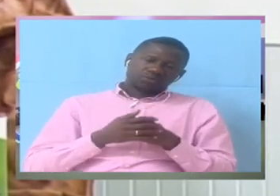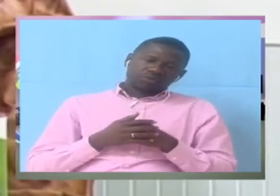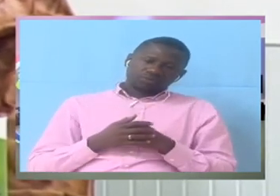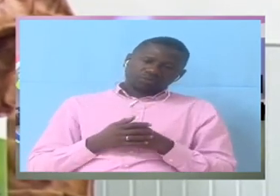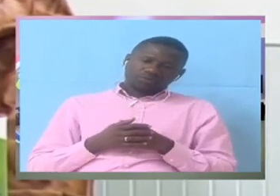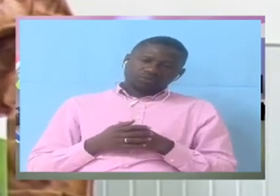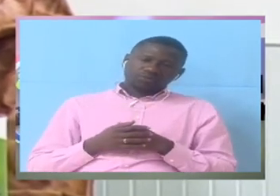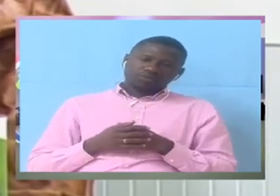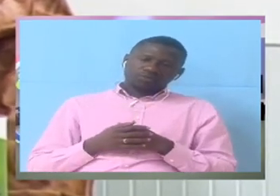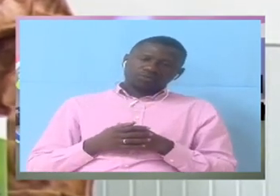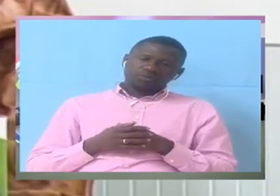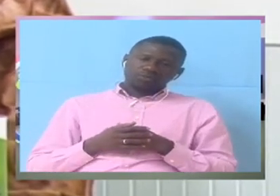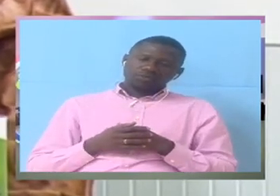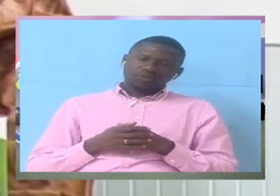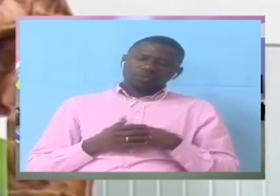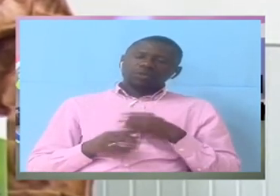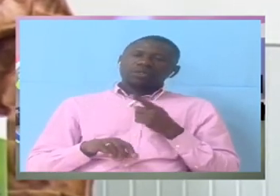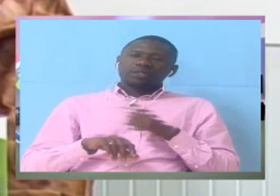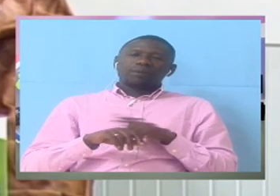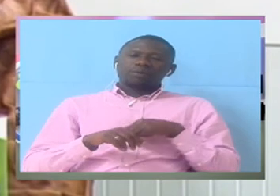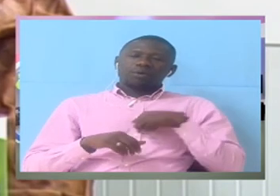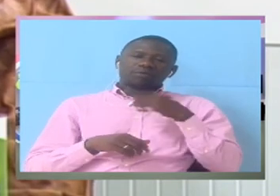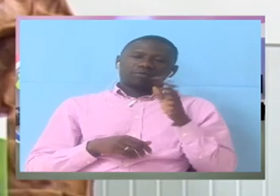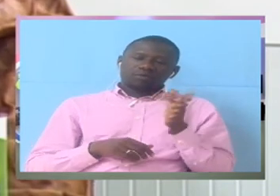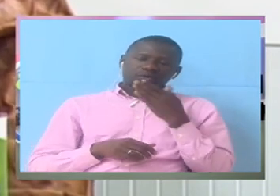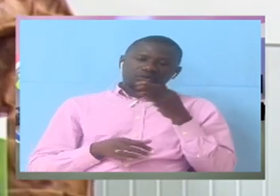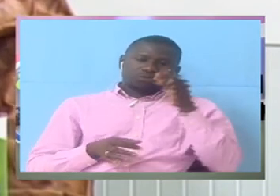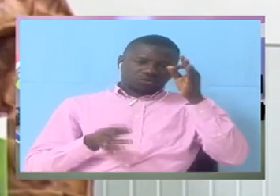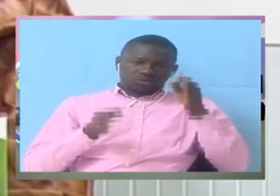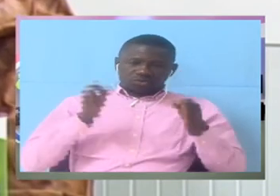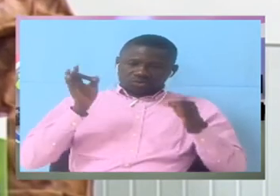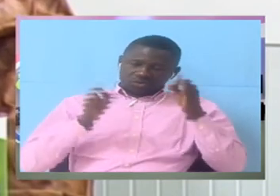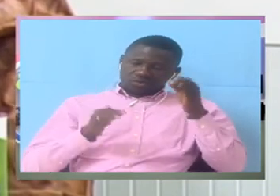During our court